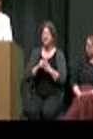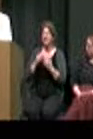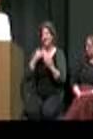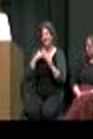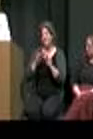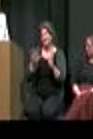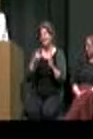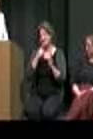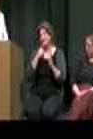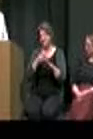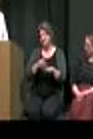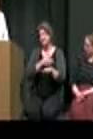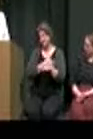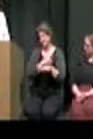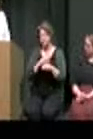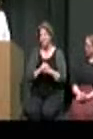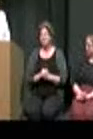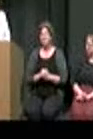are obvious.